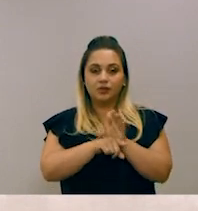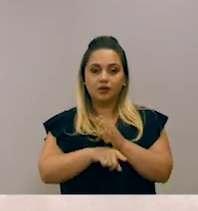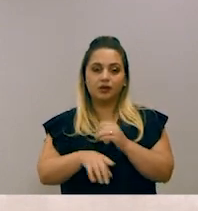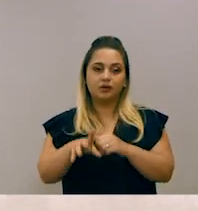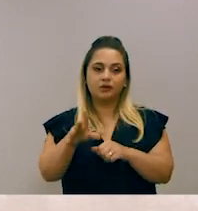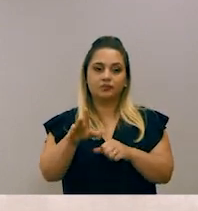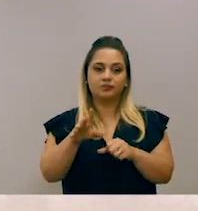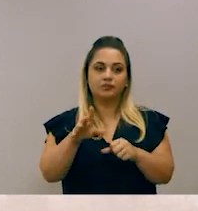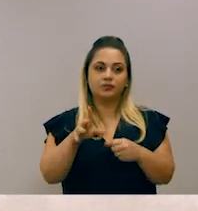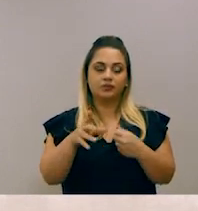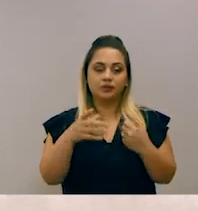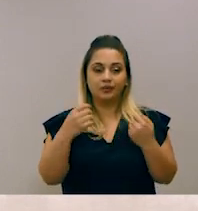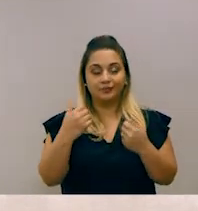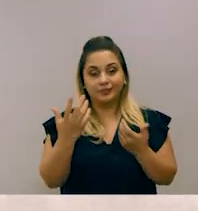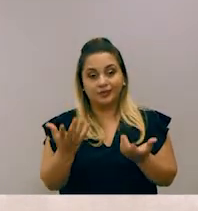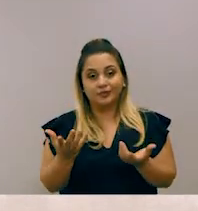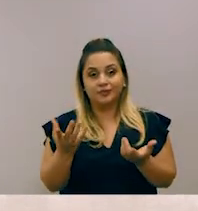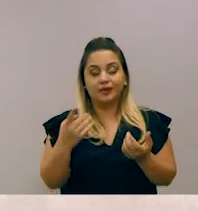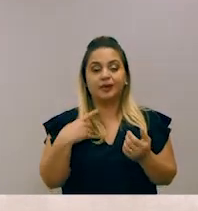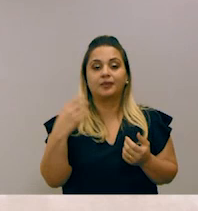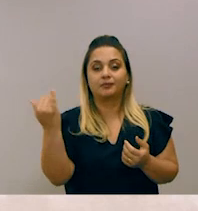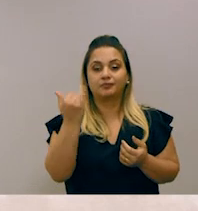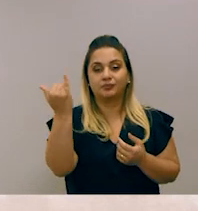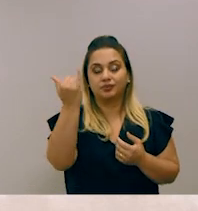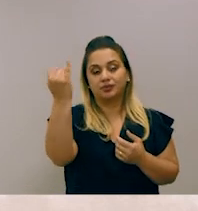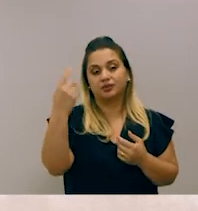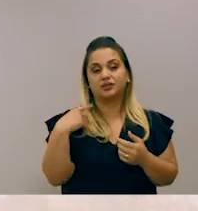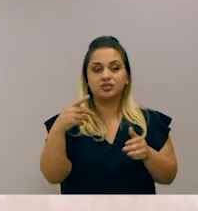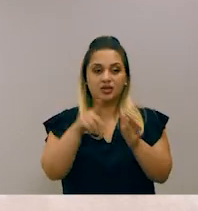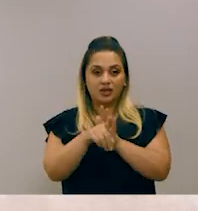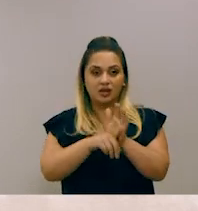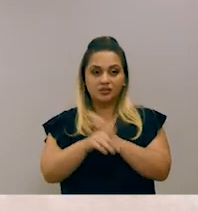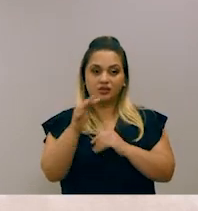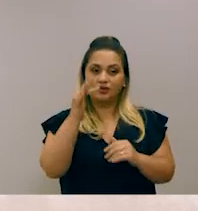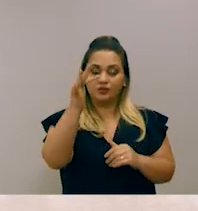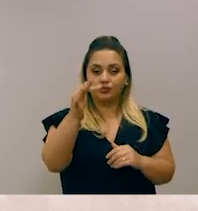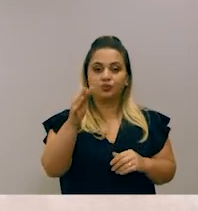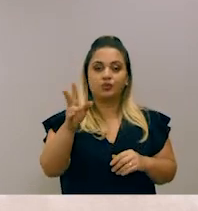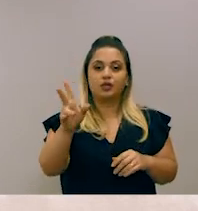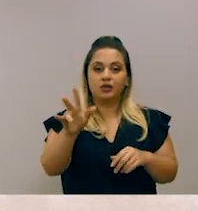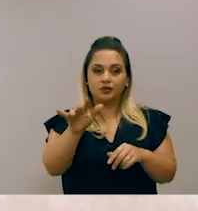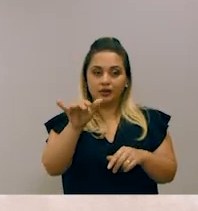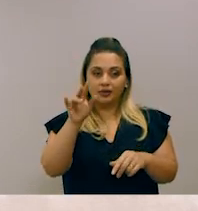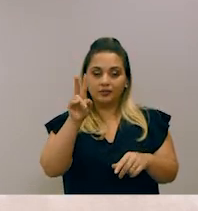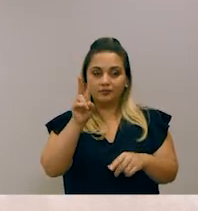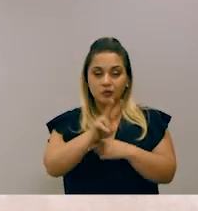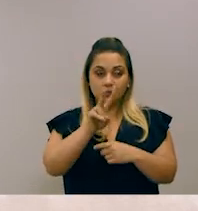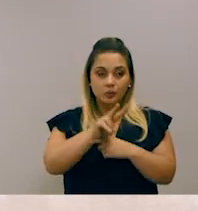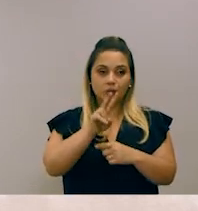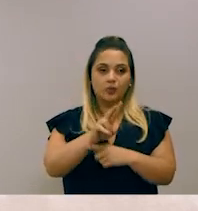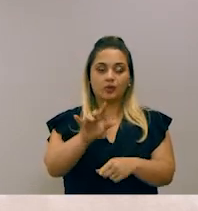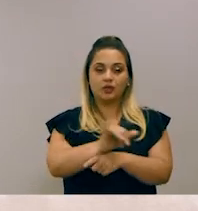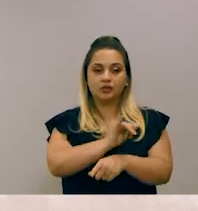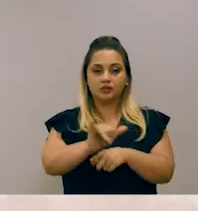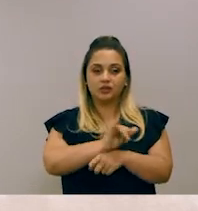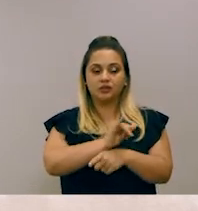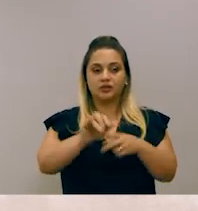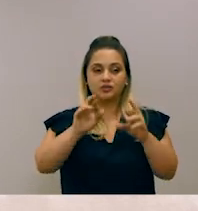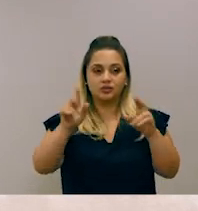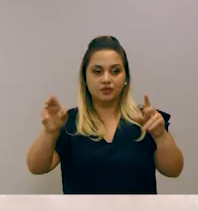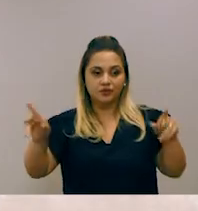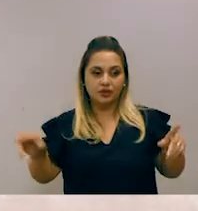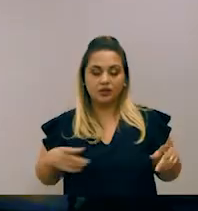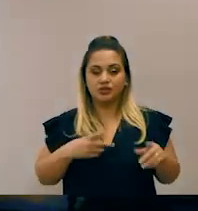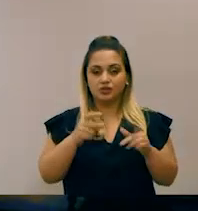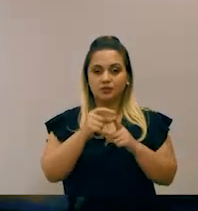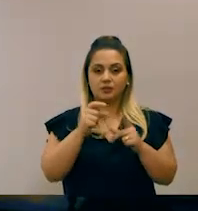other variable. But it would be interesting for in future analysis. Also, to explore different